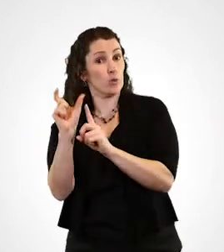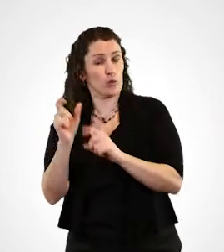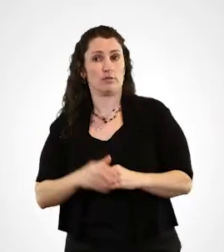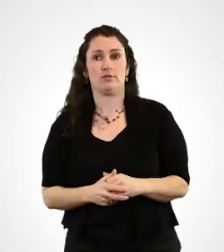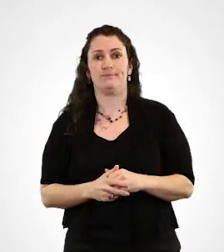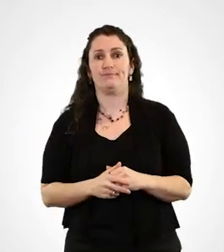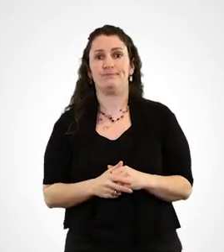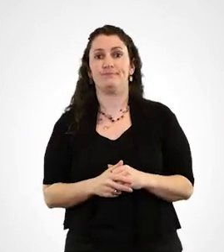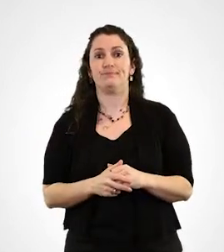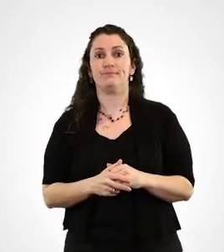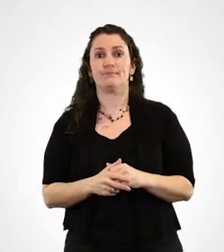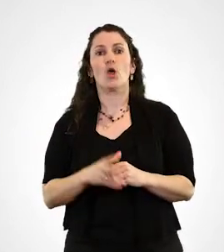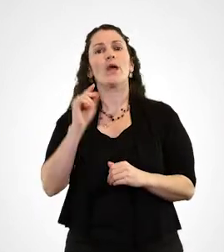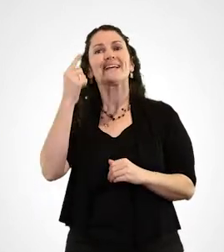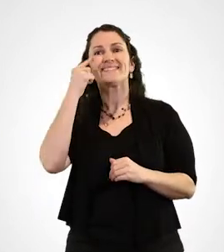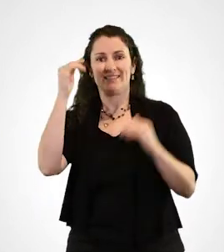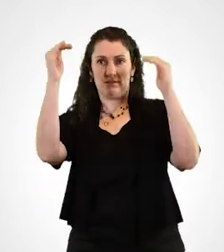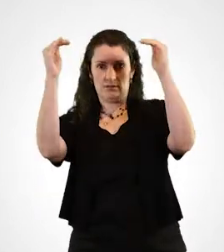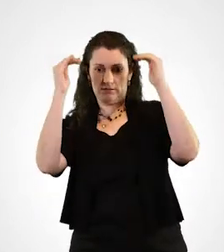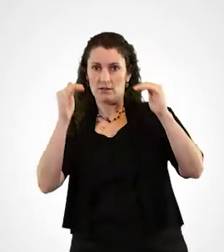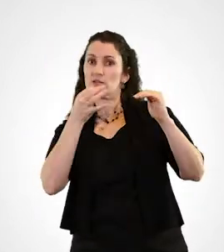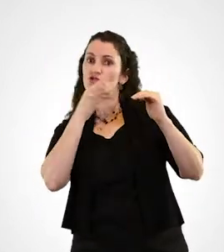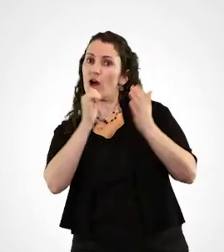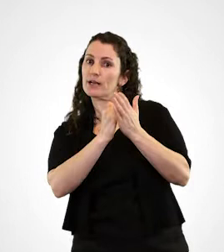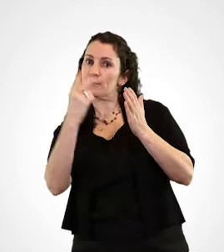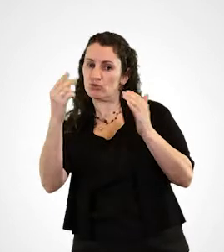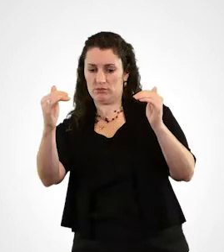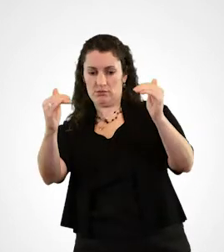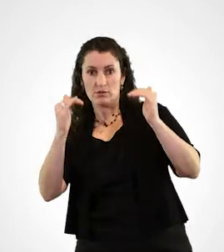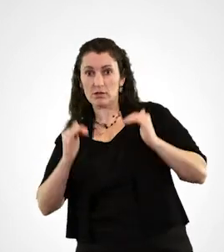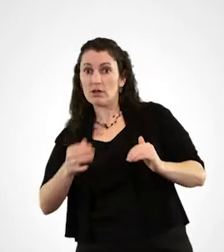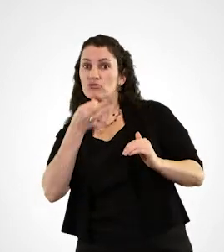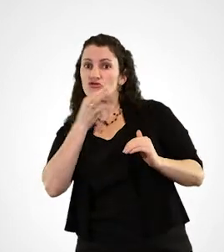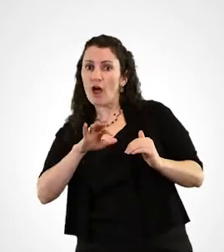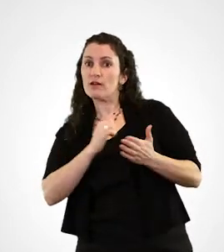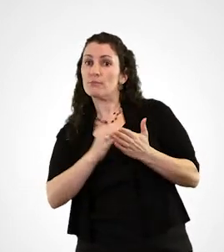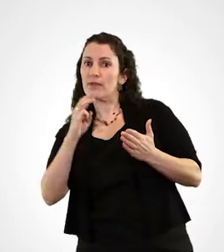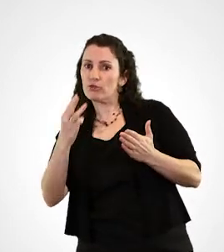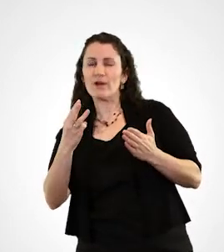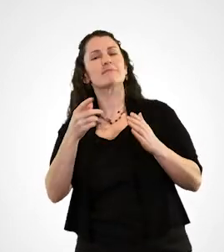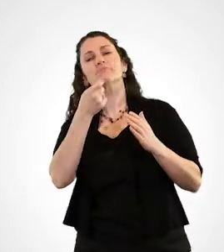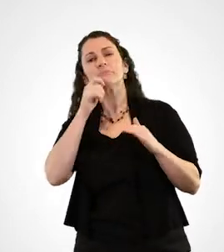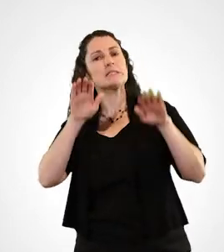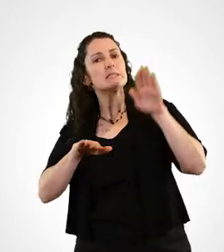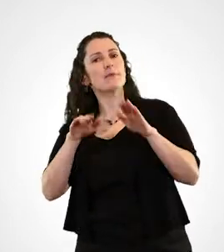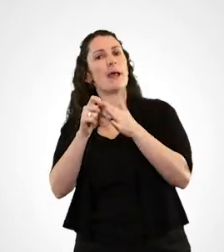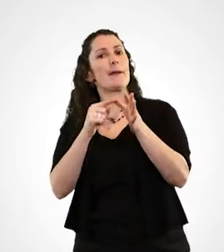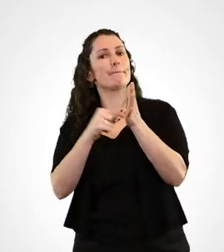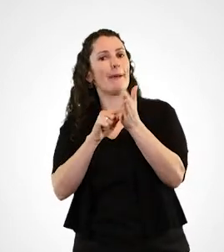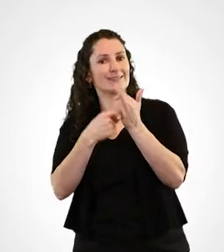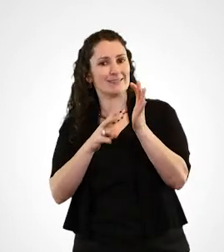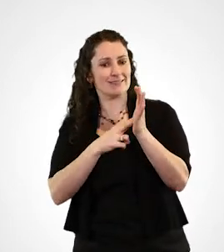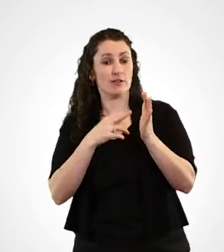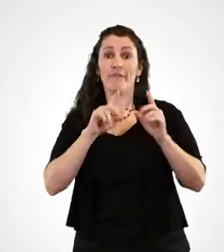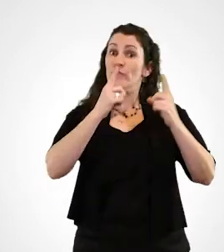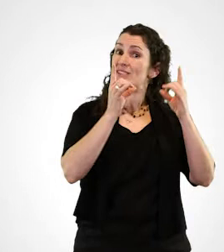The thing to look at is the pattern for each successive child, and you could see that the pattern is the same. They did not know